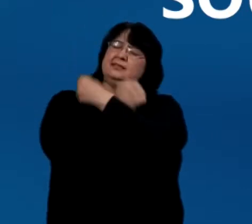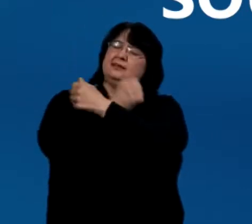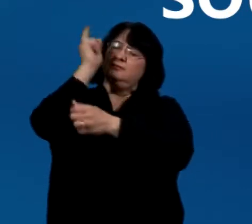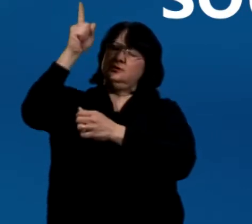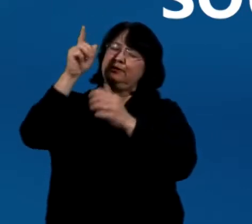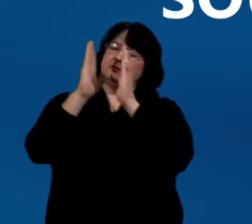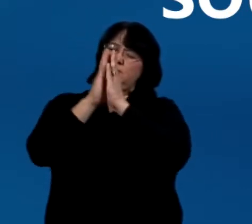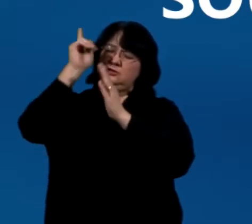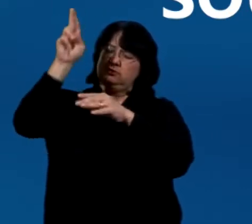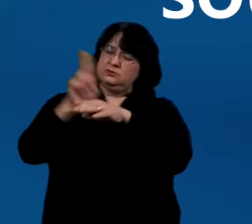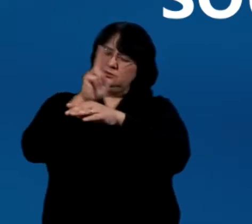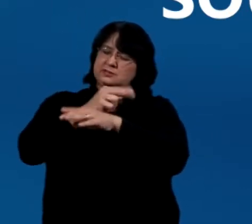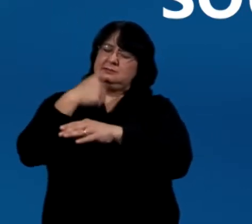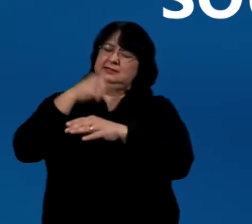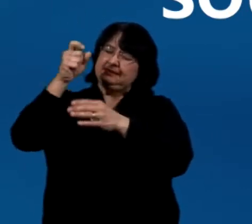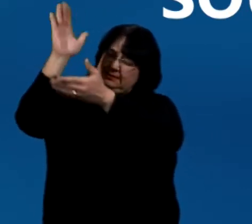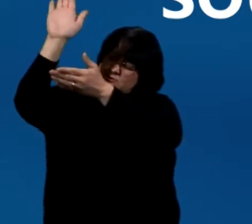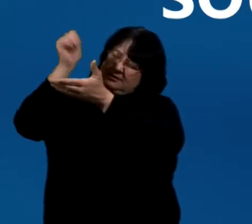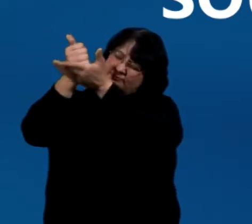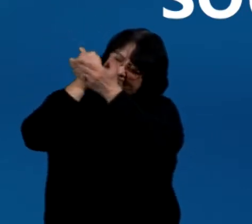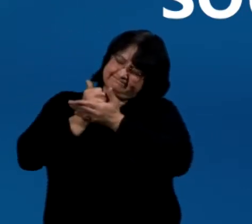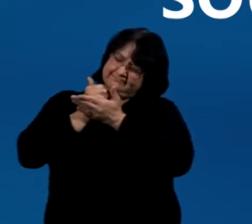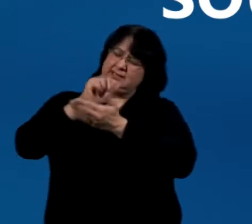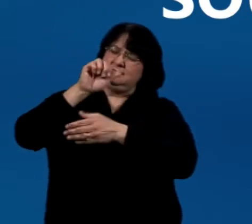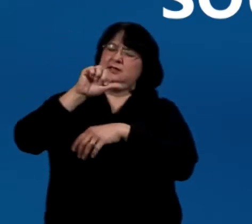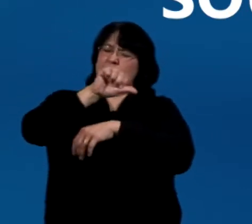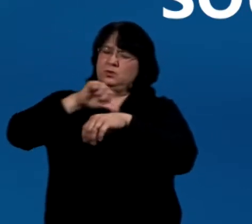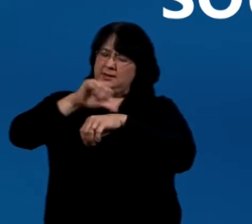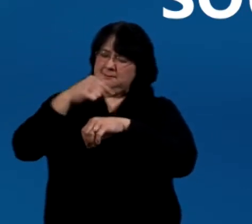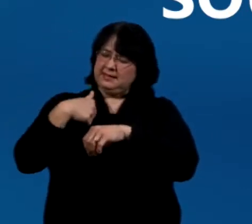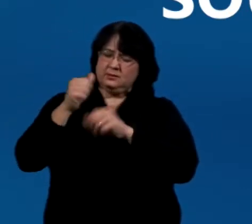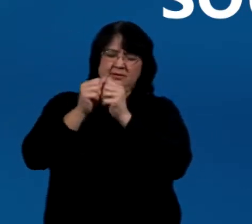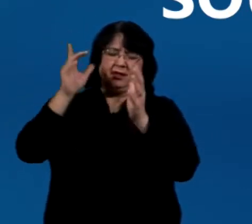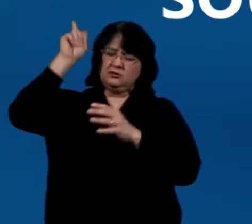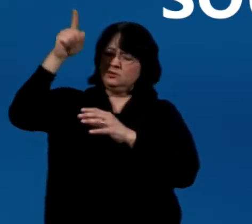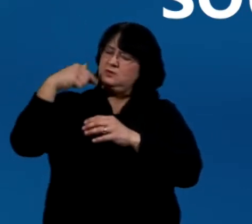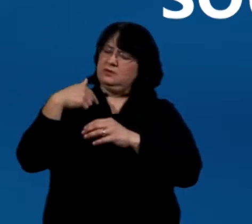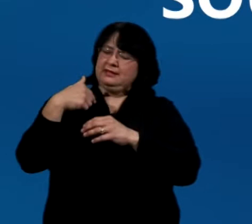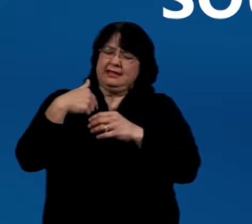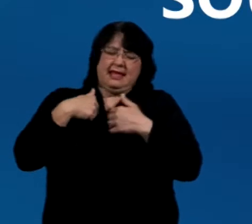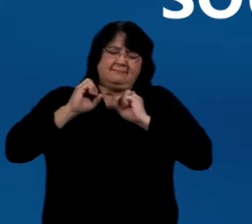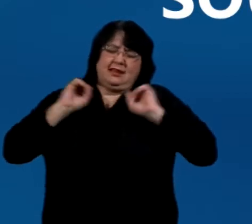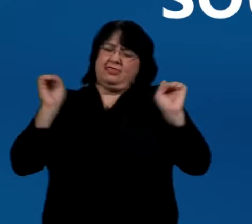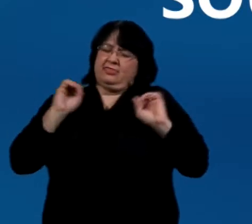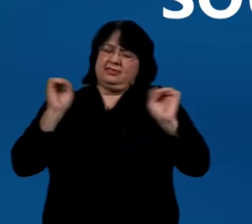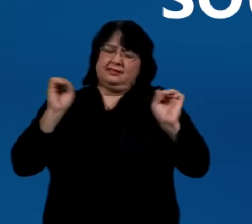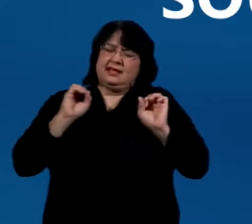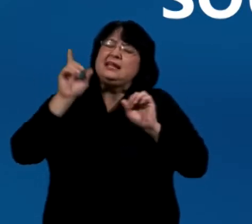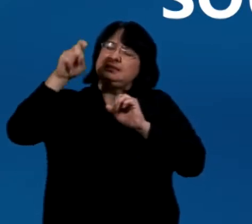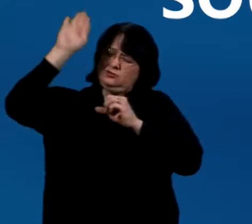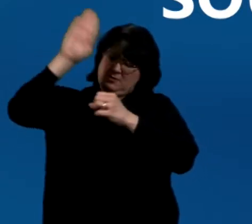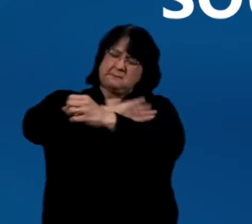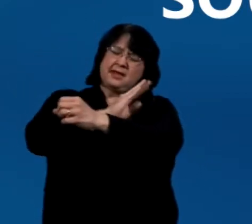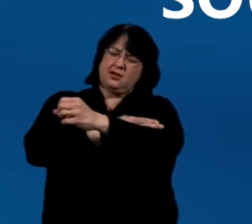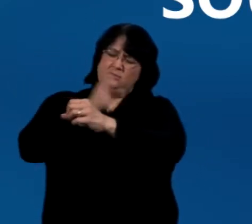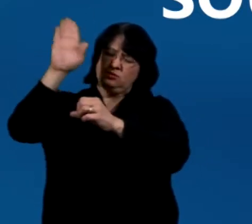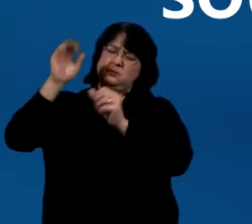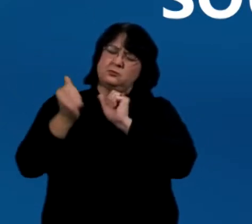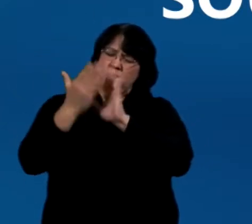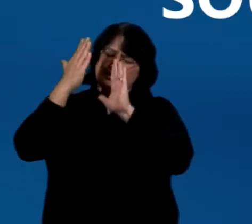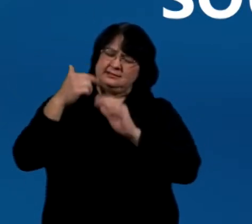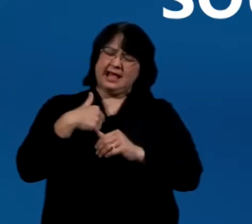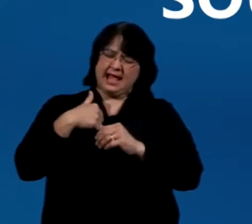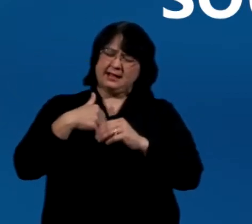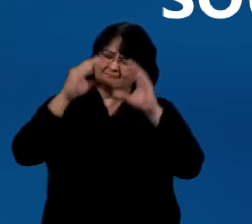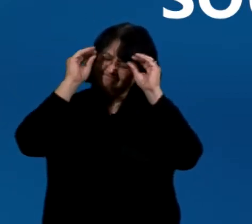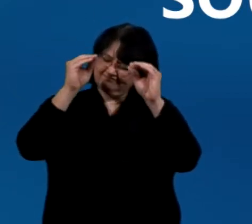you anoint me and use me. God, without you, I'm nothing. And Lord, I need your power and your presence. I'm preaching